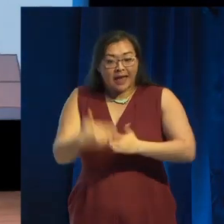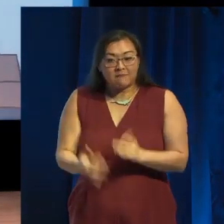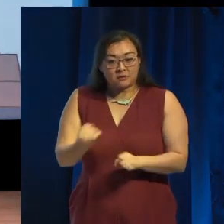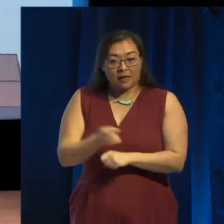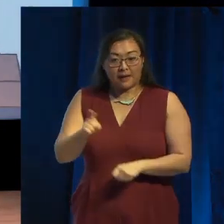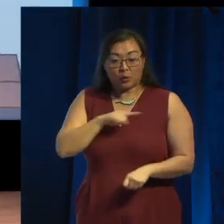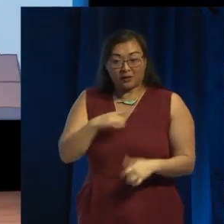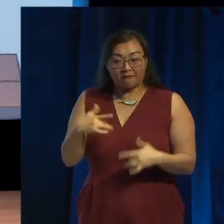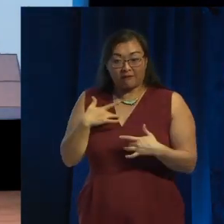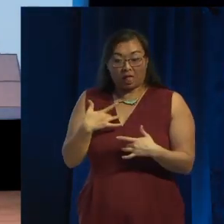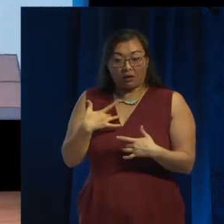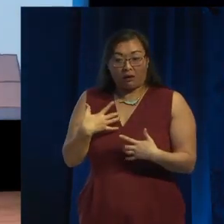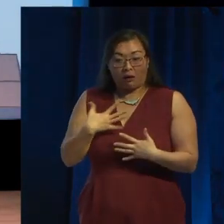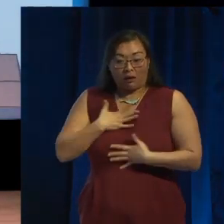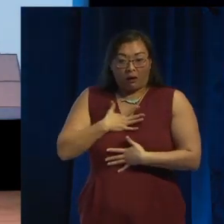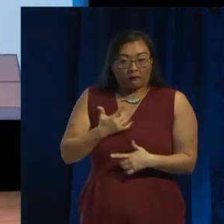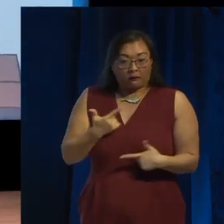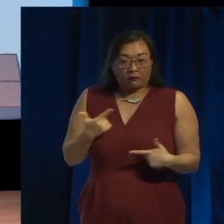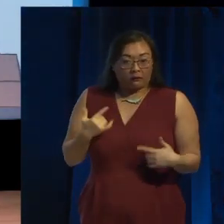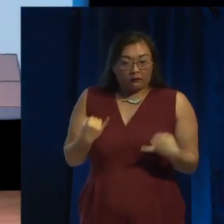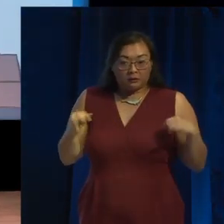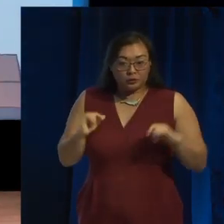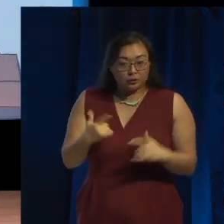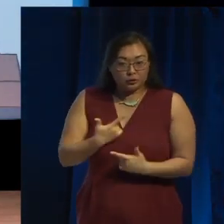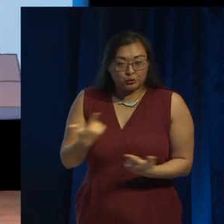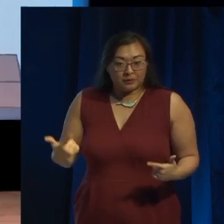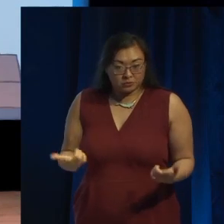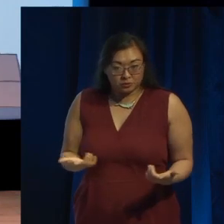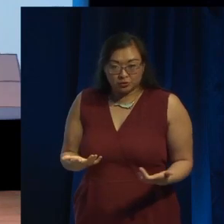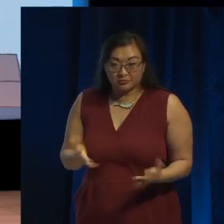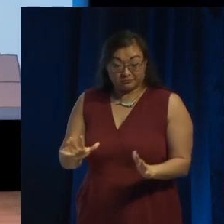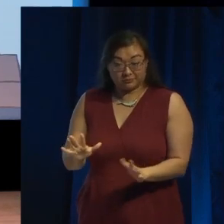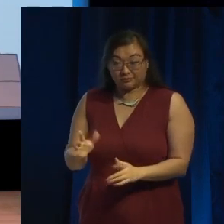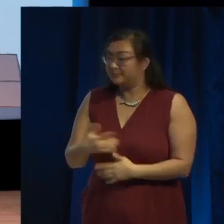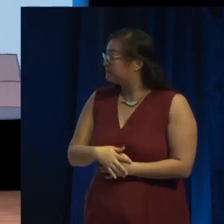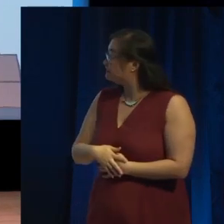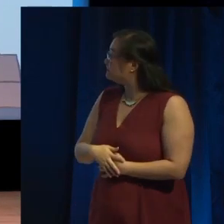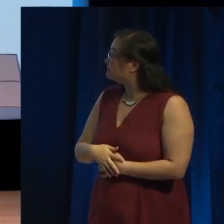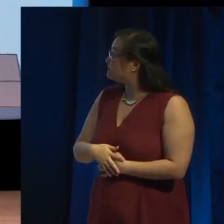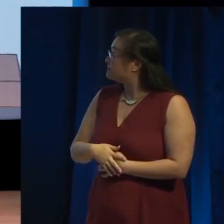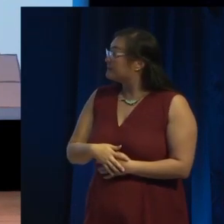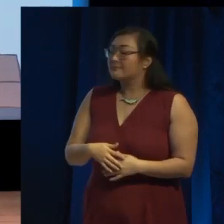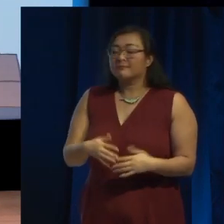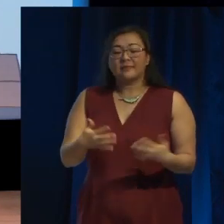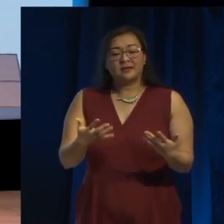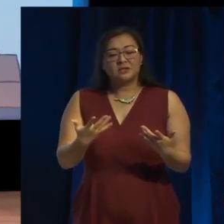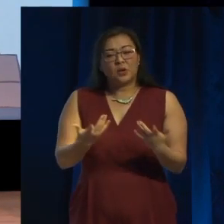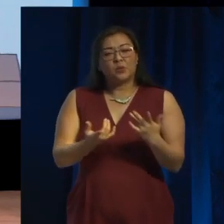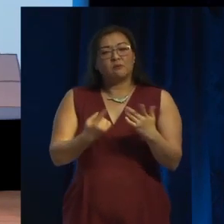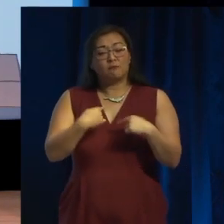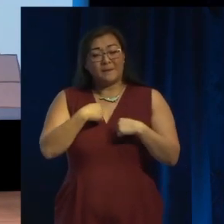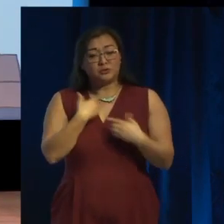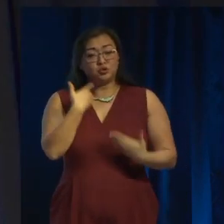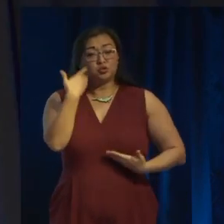So similarly to gameplay, I feel like story, controversially maybe, is not the driving force of